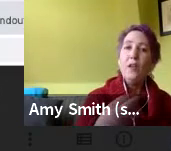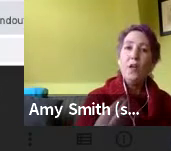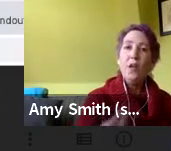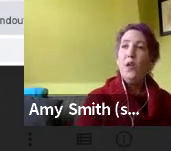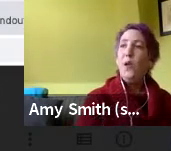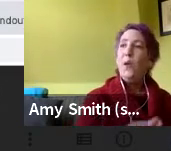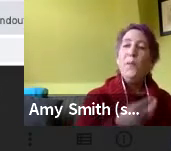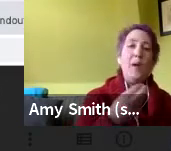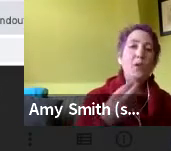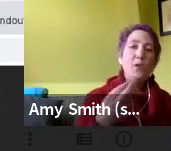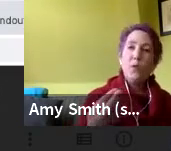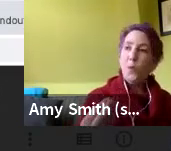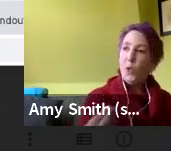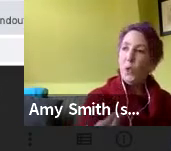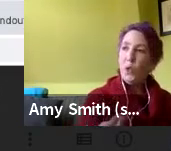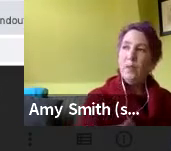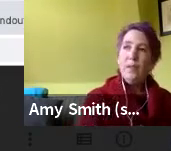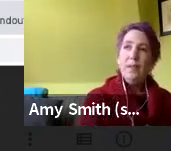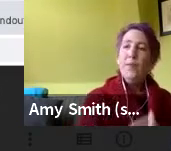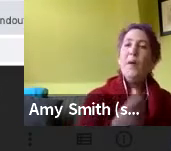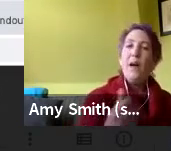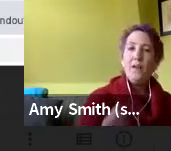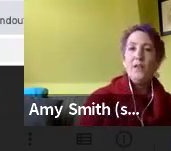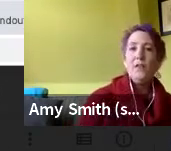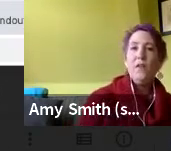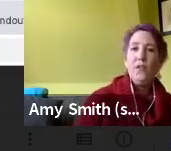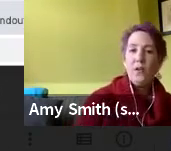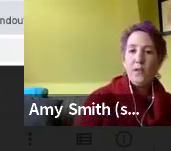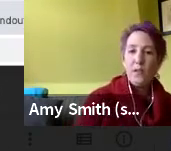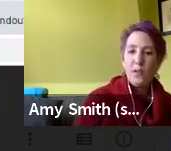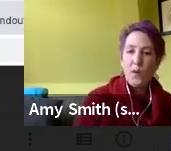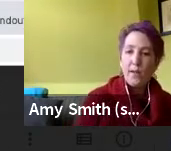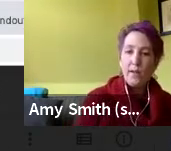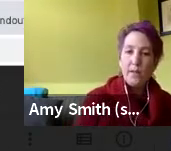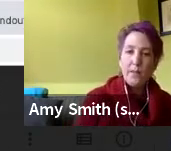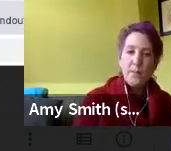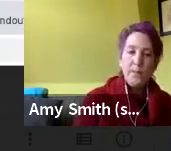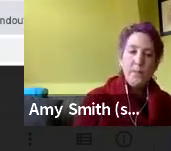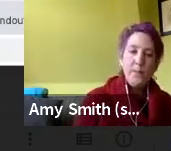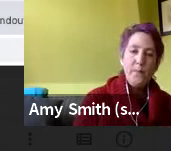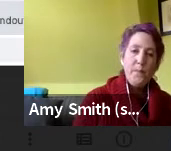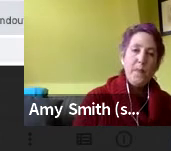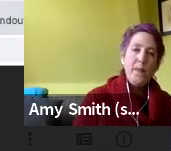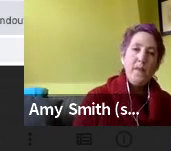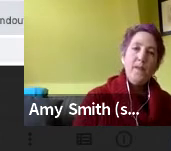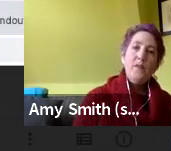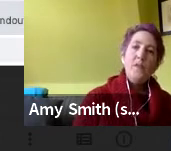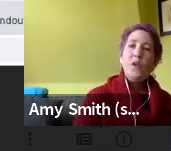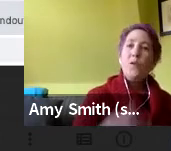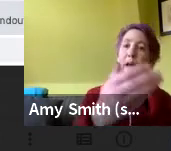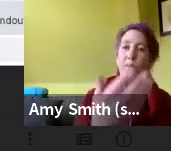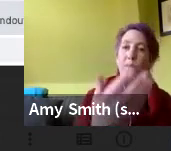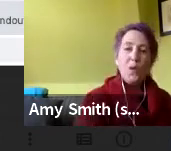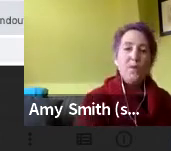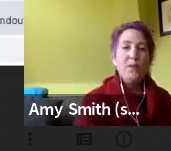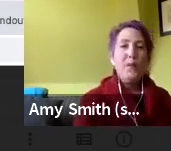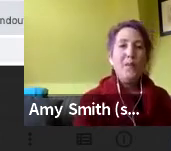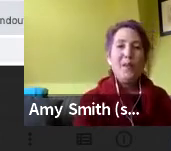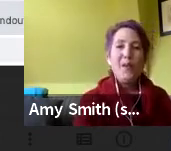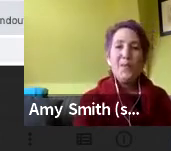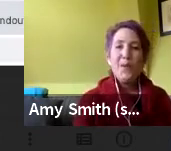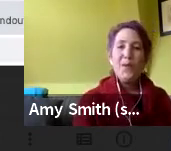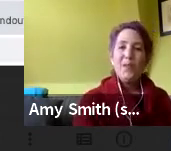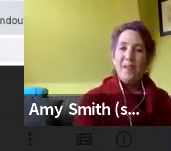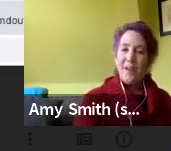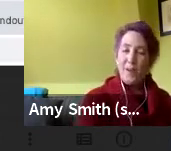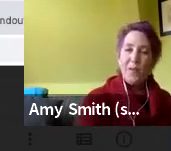a clear, measurable impact on your artistic practice. So you add up all of these